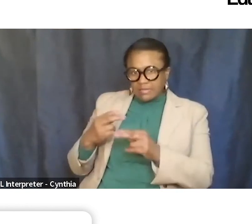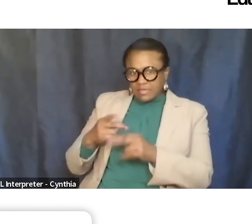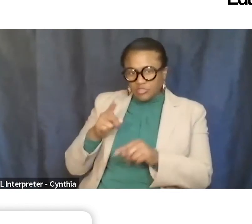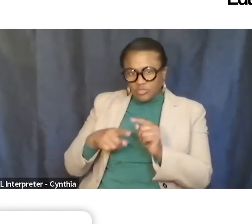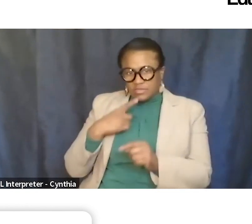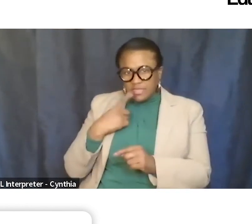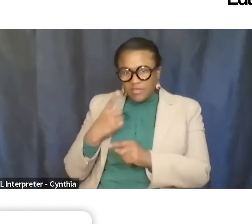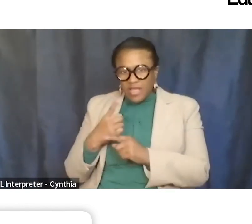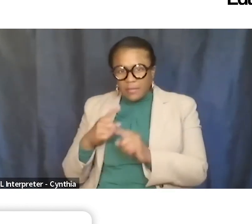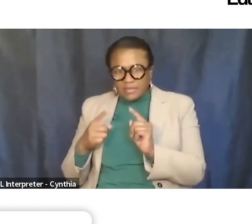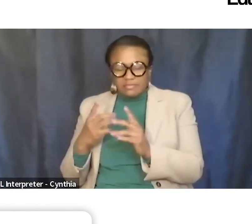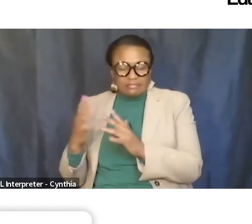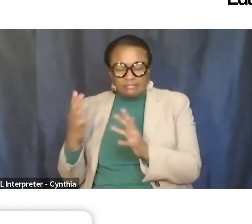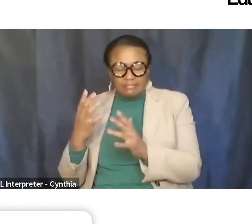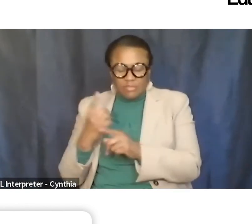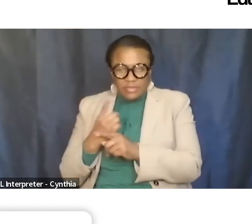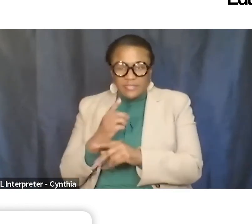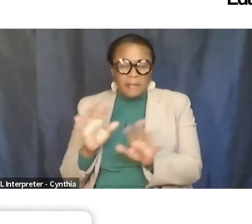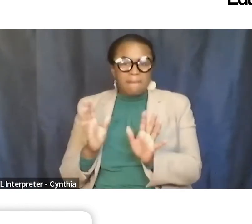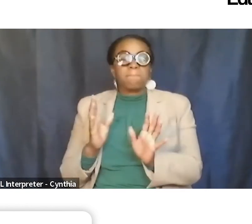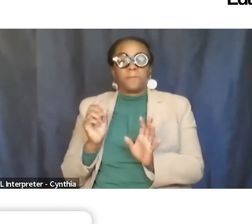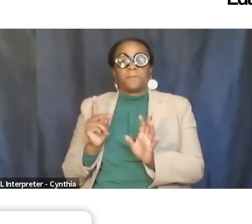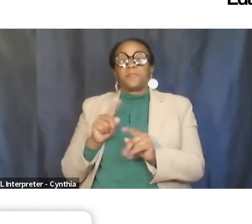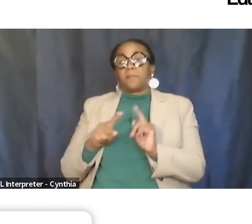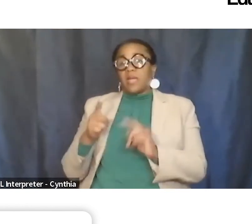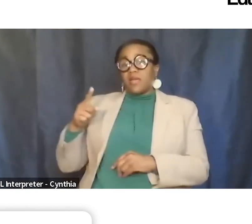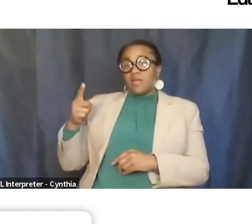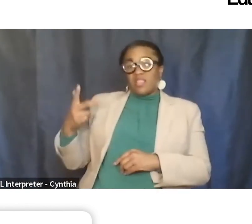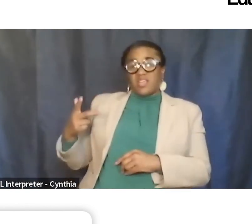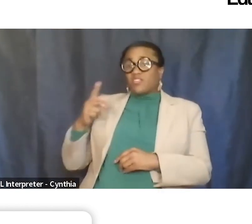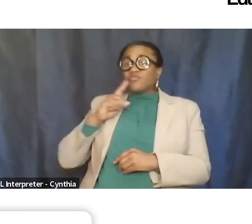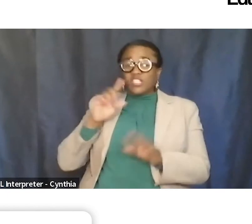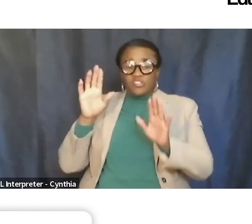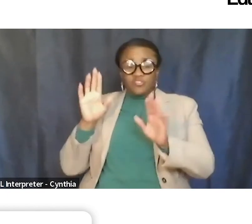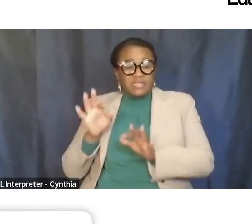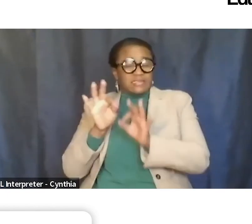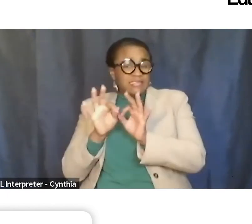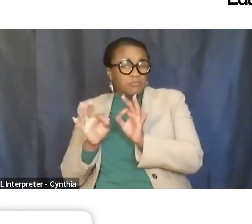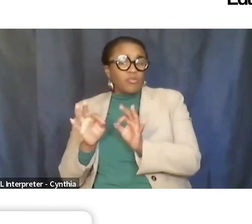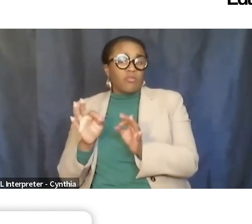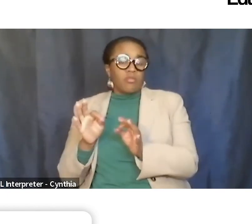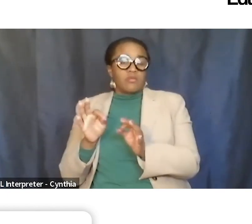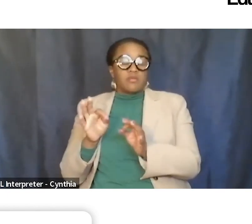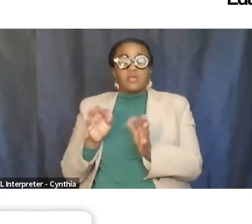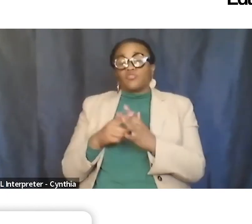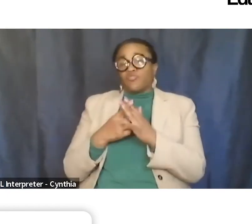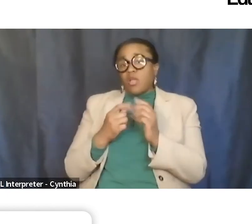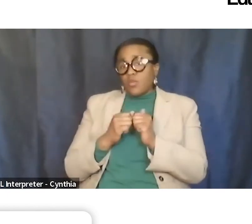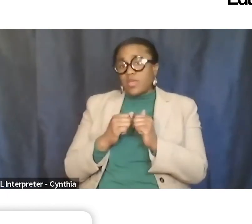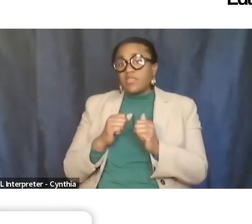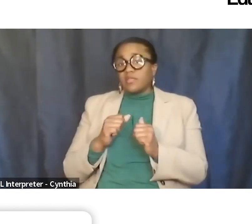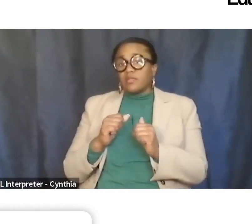properly, but they are really great in sharing simple things. And I like to start with